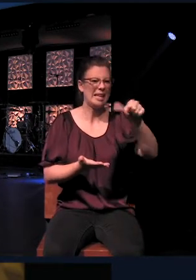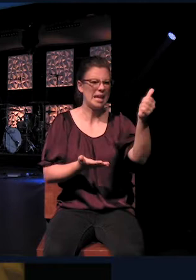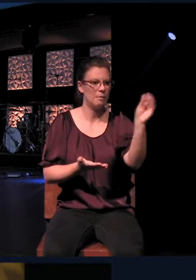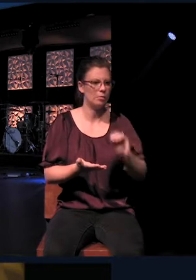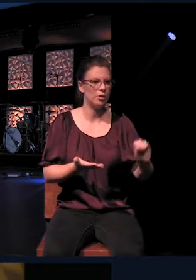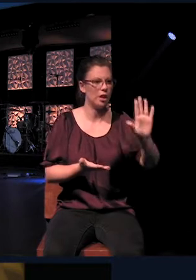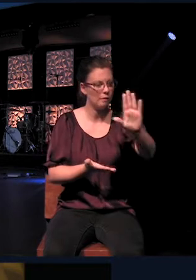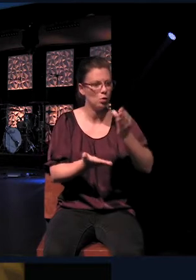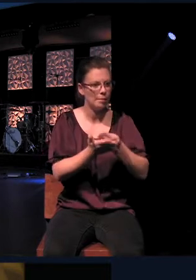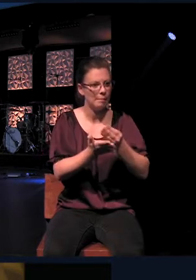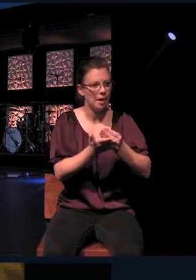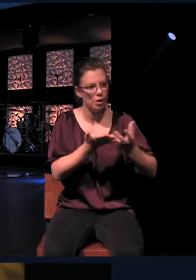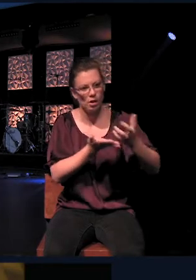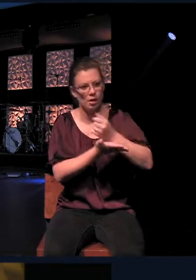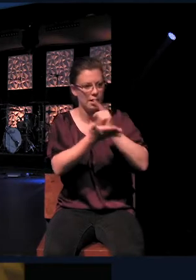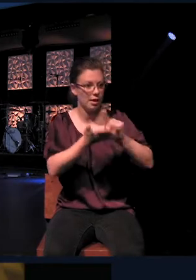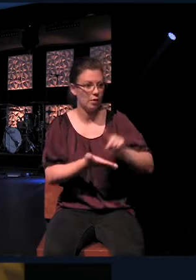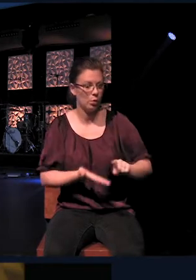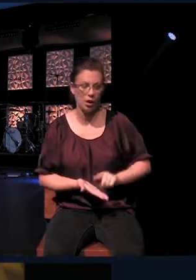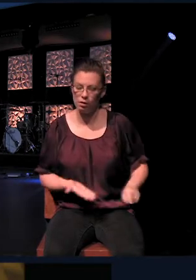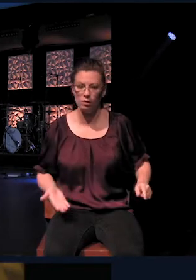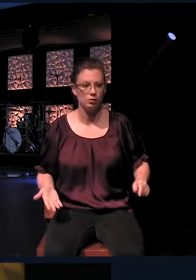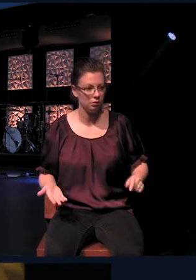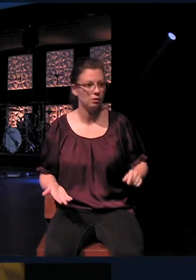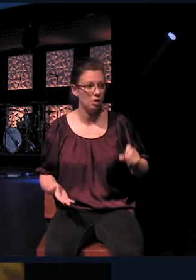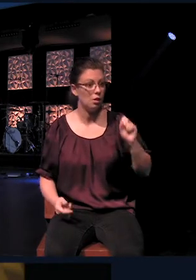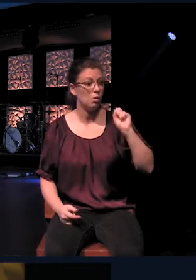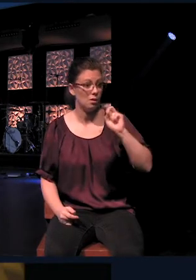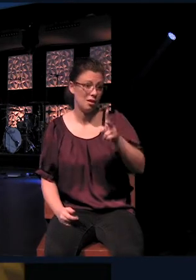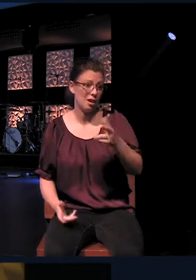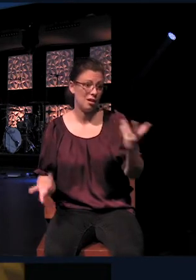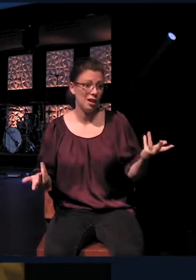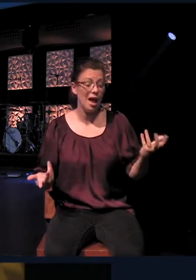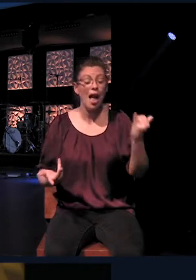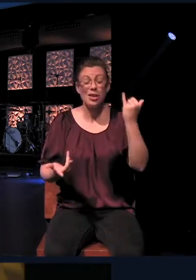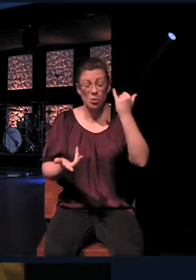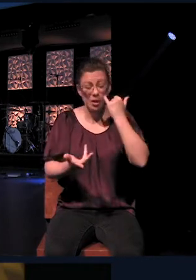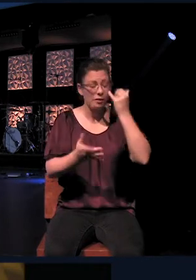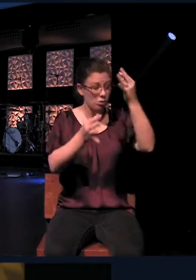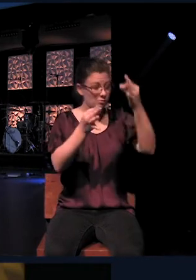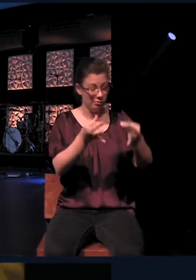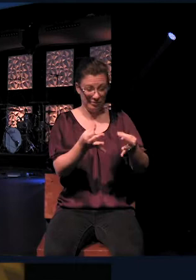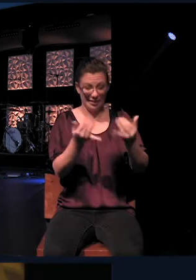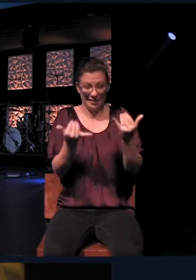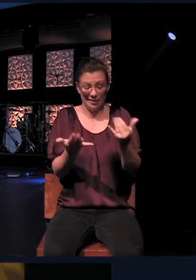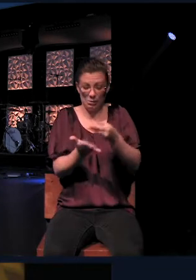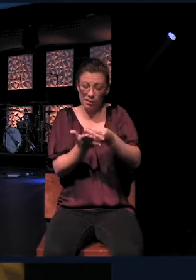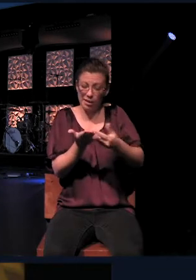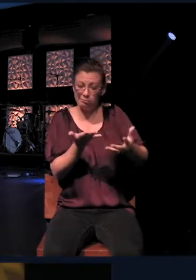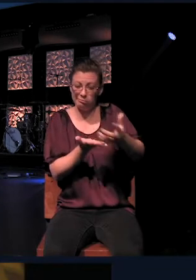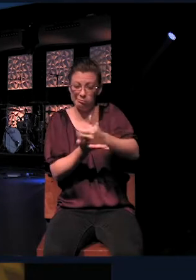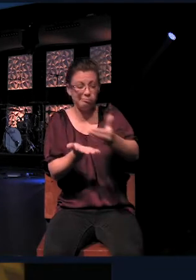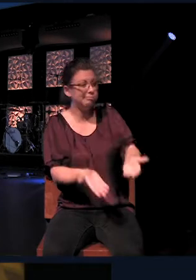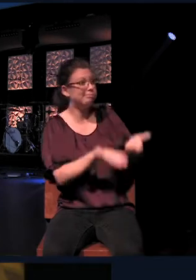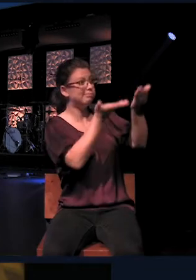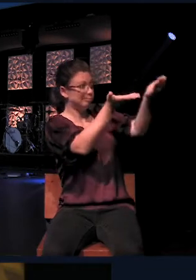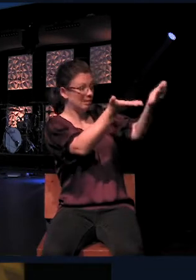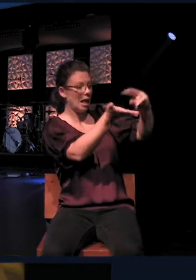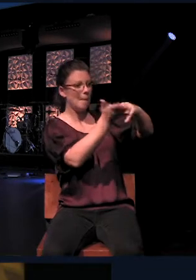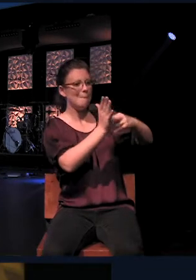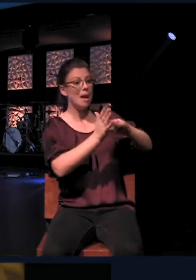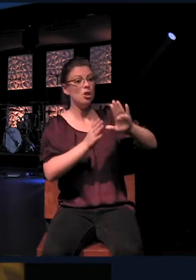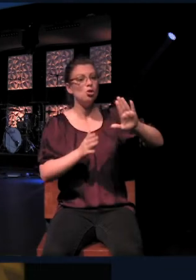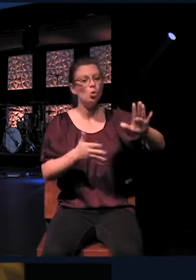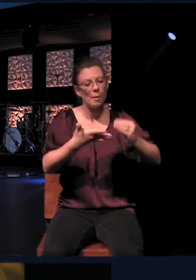of money in our lives. It's declaring that, hey, I'm putting the kingdom first. And it's also the way to say, hey, I really believe what this